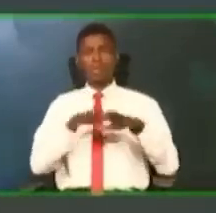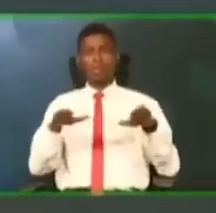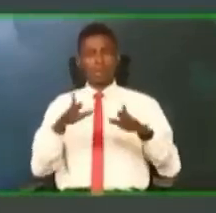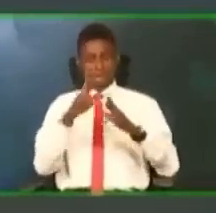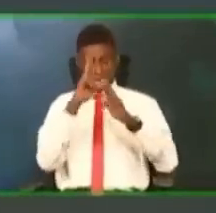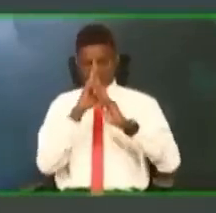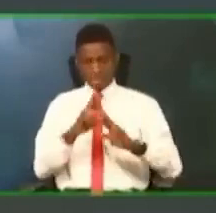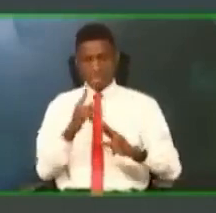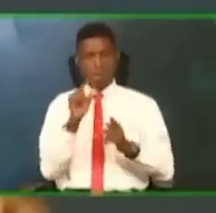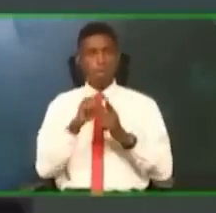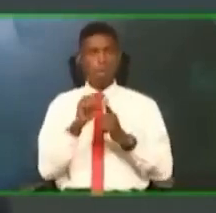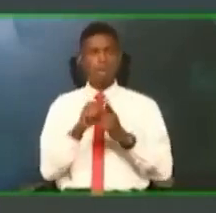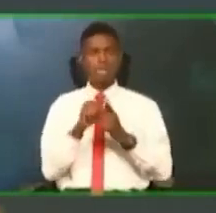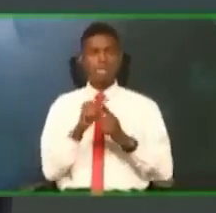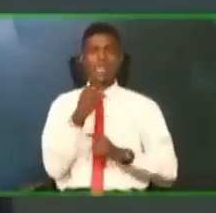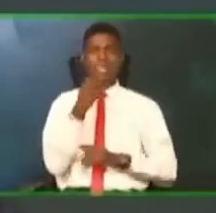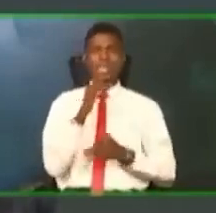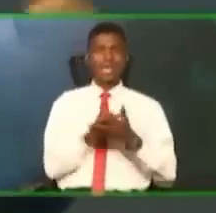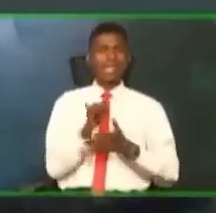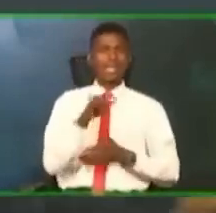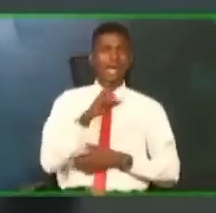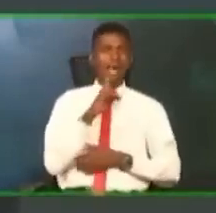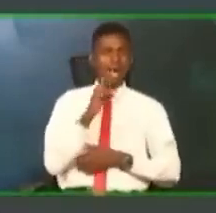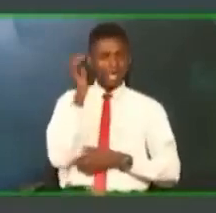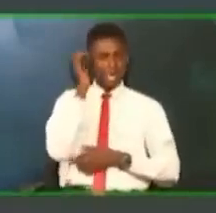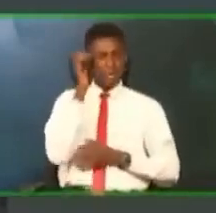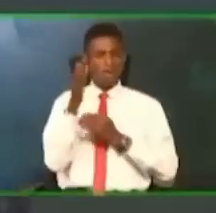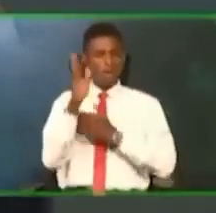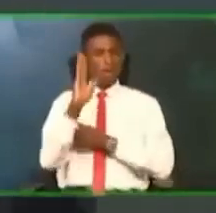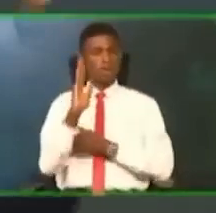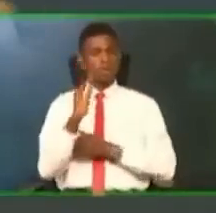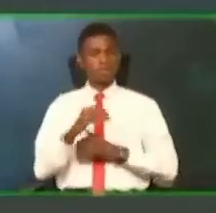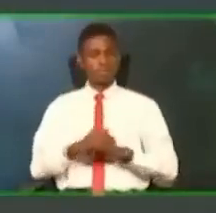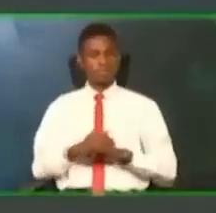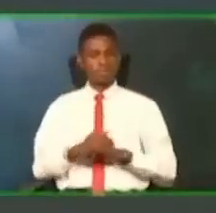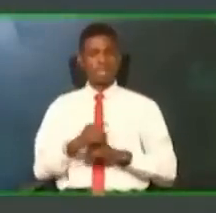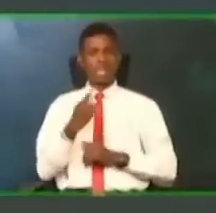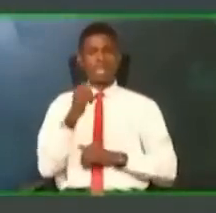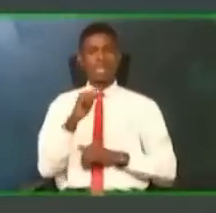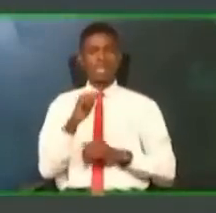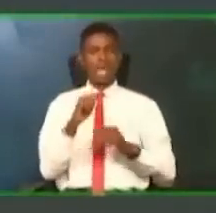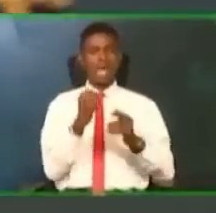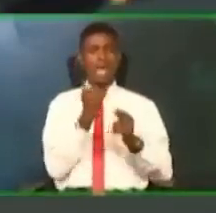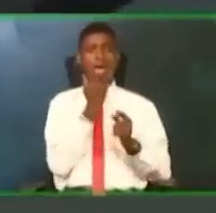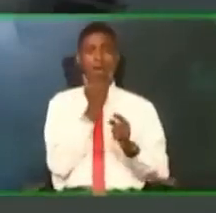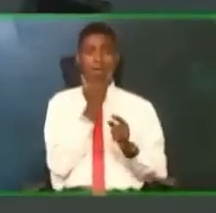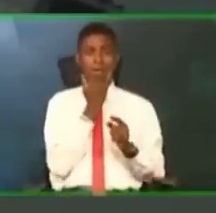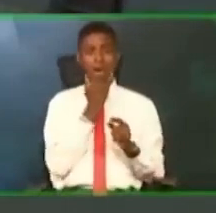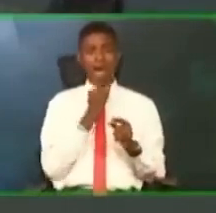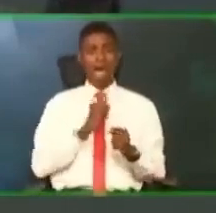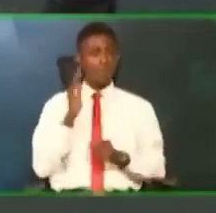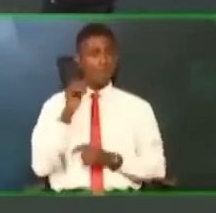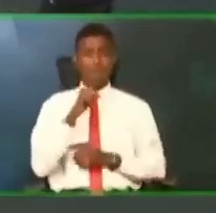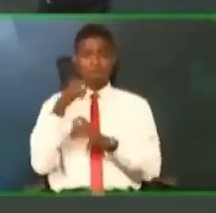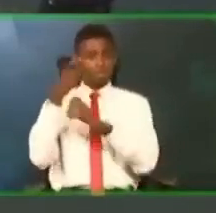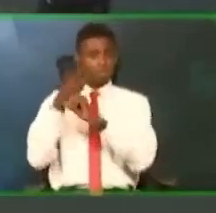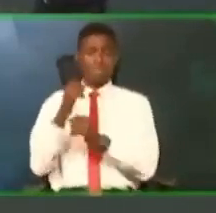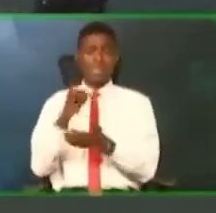they are hearing God and even claim they are hearing for others. The margin of error, I will not trust that